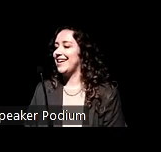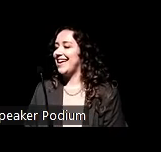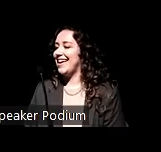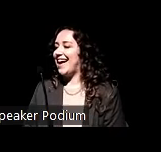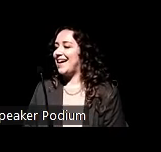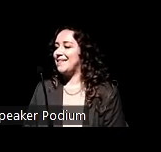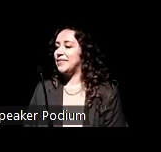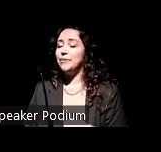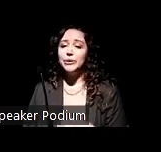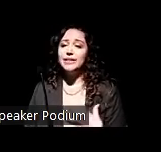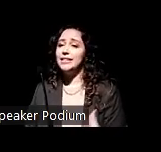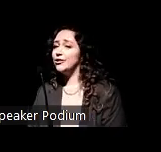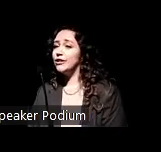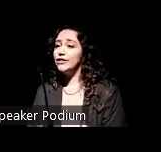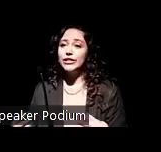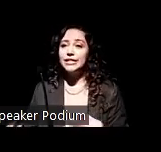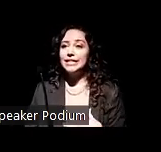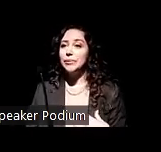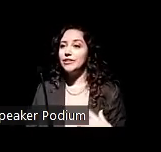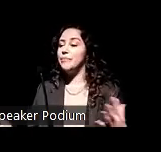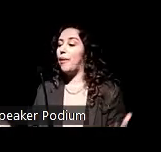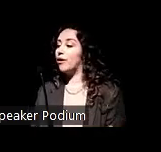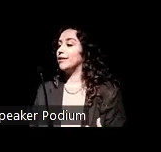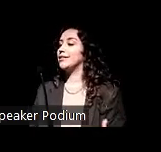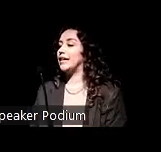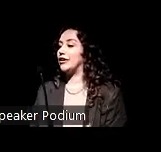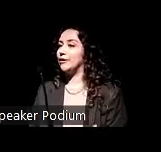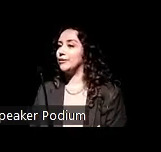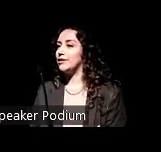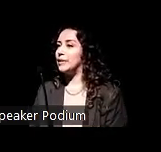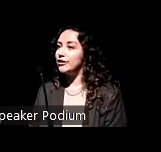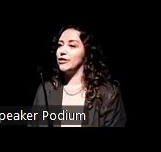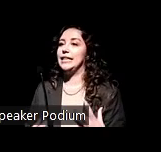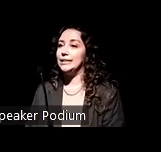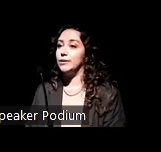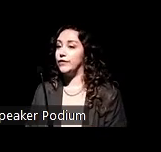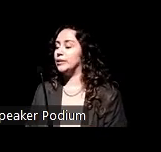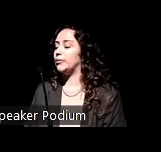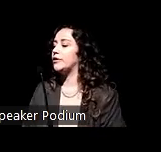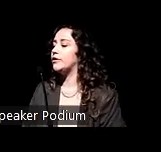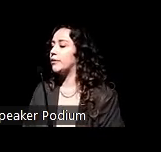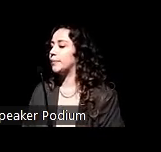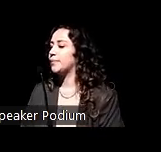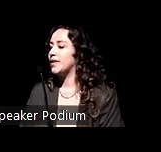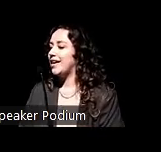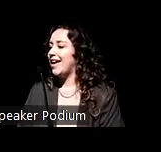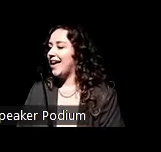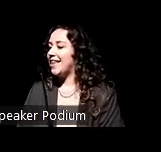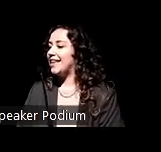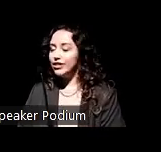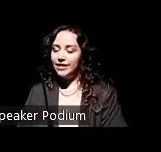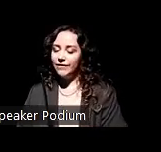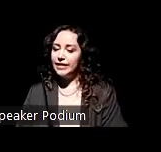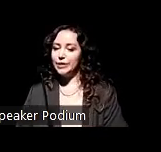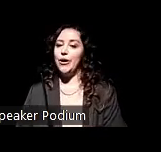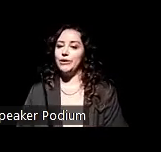ones. They were doing deconstruction versus demolition modeling scenarios to make sure that this was feasible to do. They